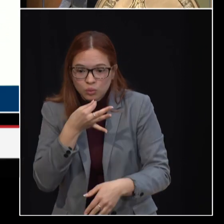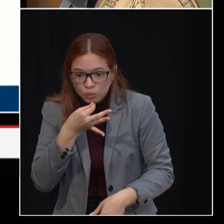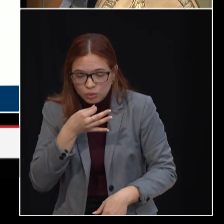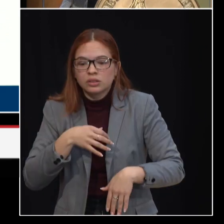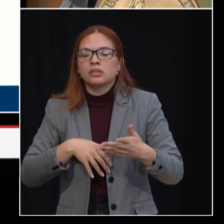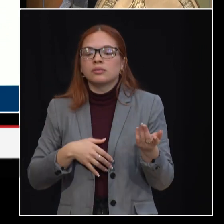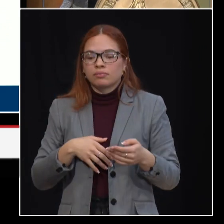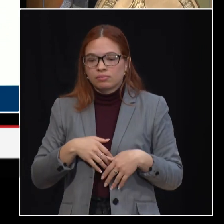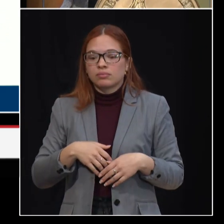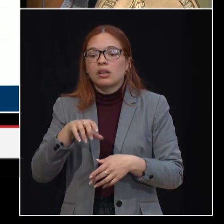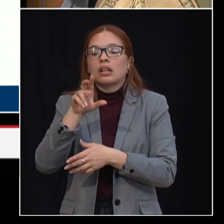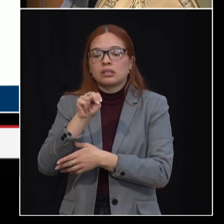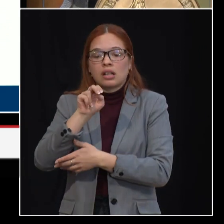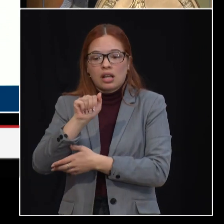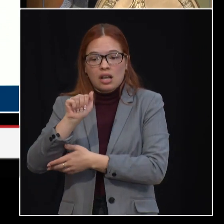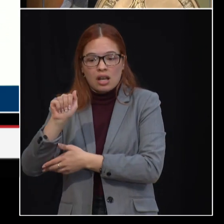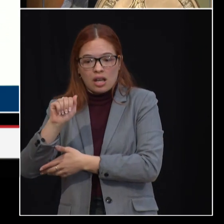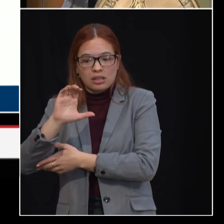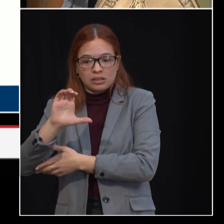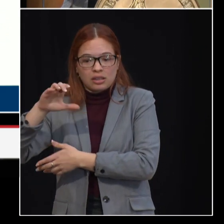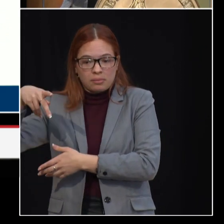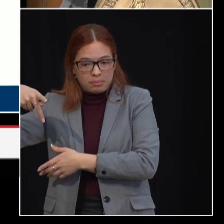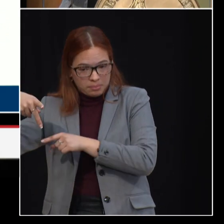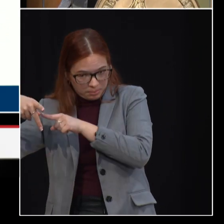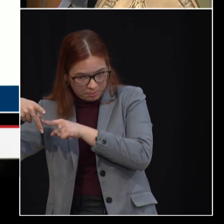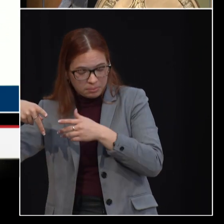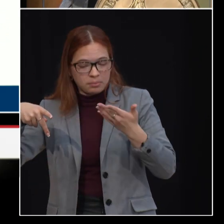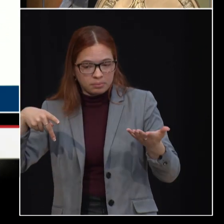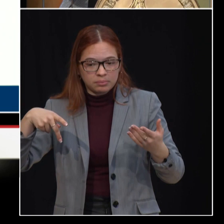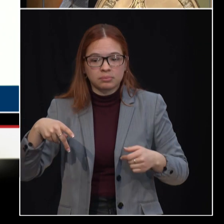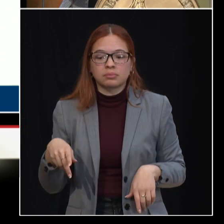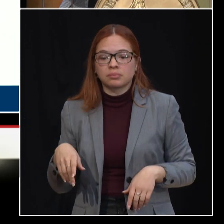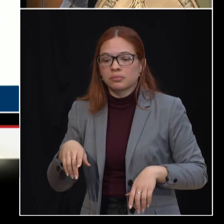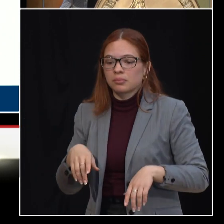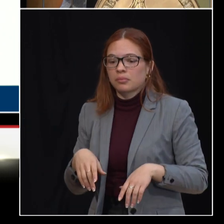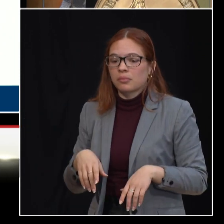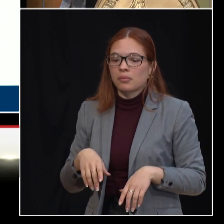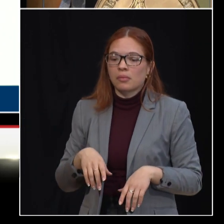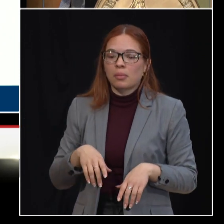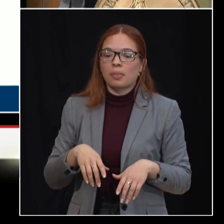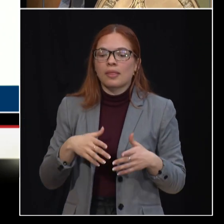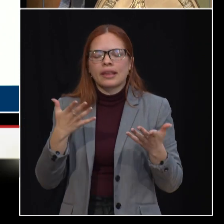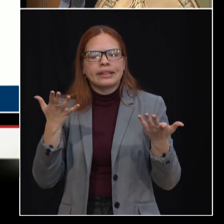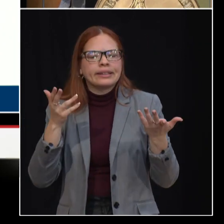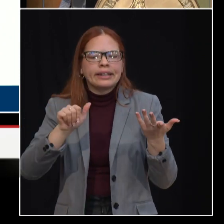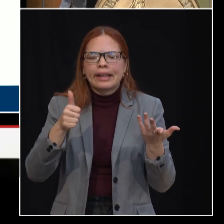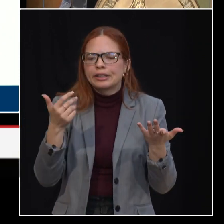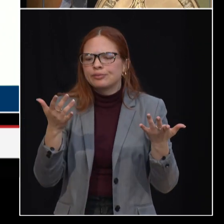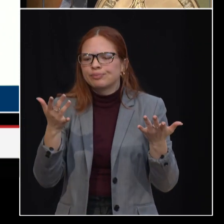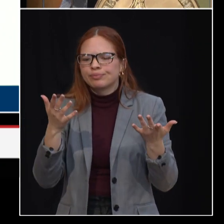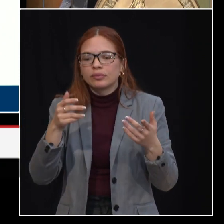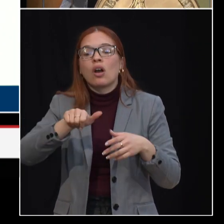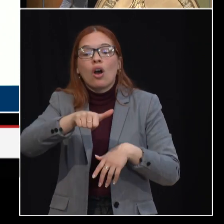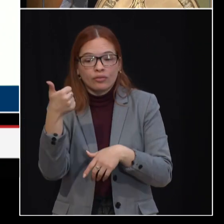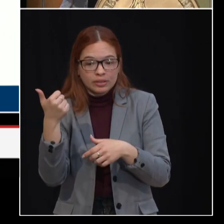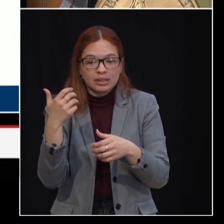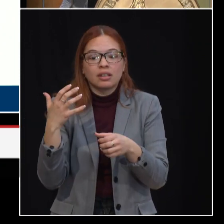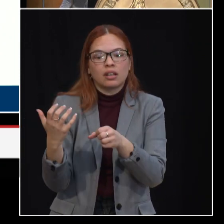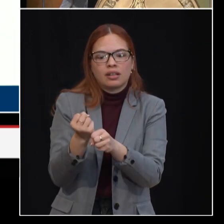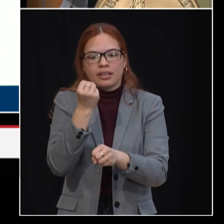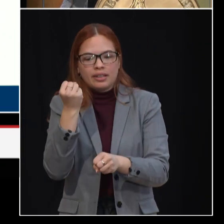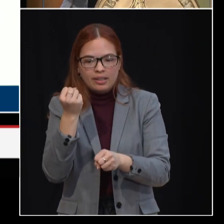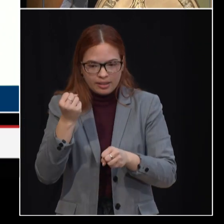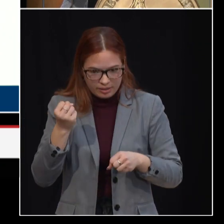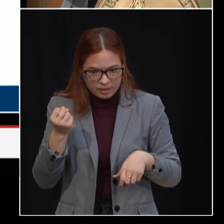award nominees Chuck and Bree West. They are a power couple, as well as the award-winning Edmonds Entertainment, led by